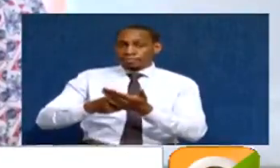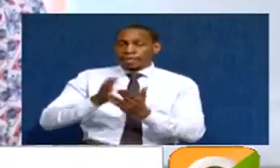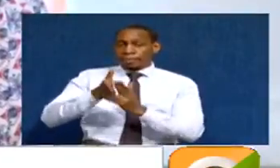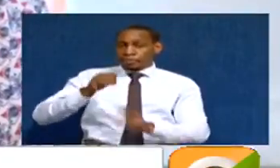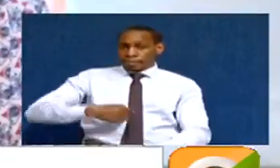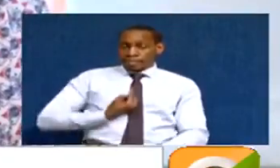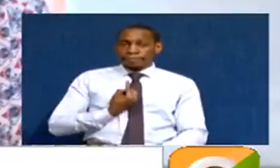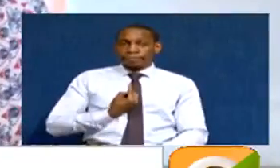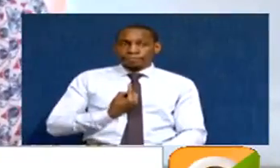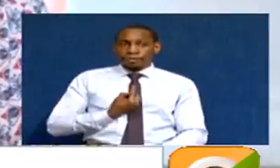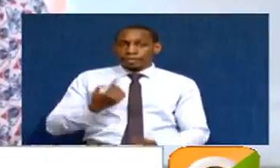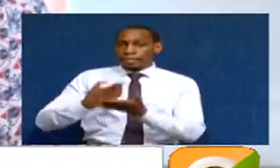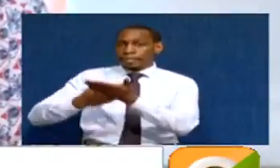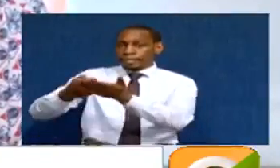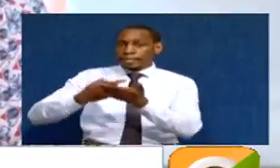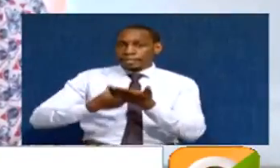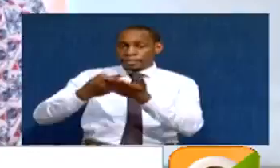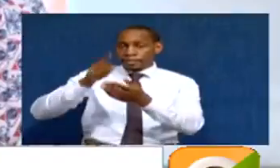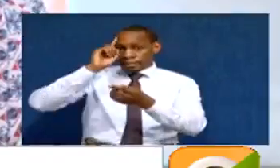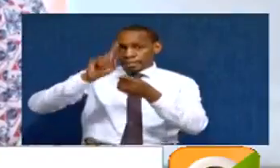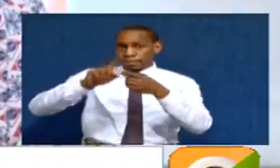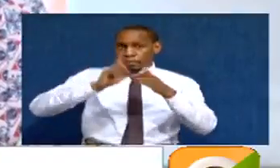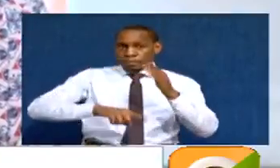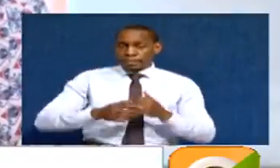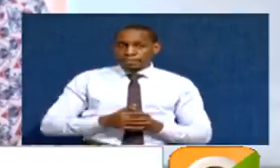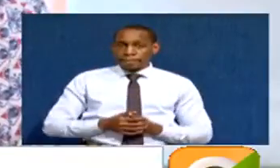ourselves, discussions aimed at